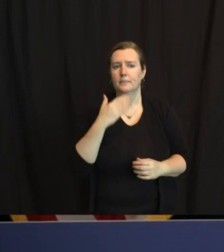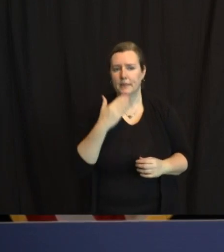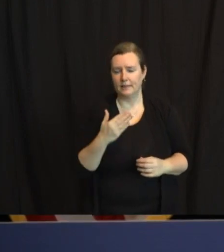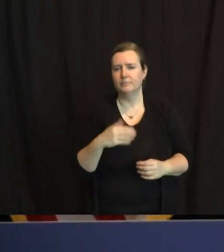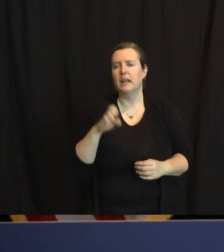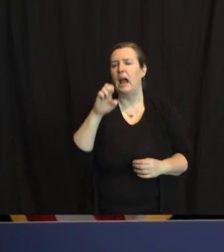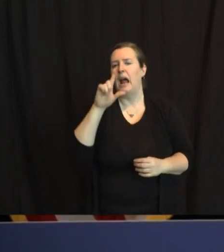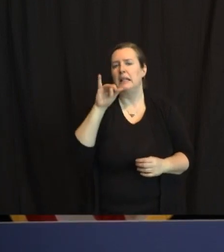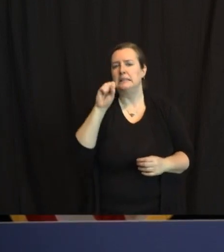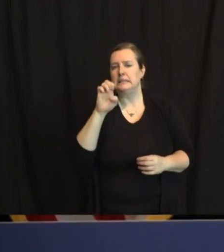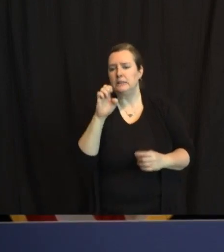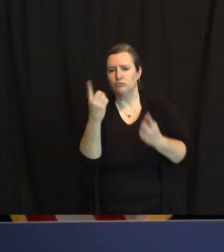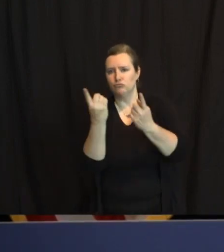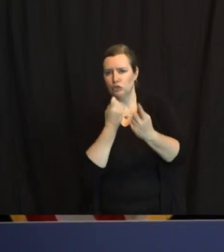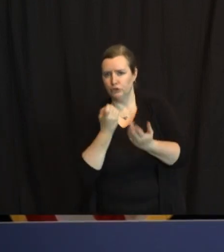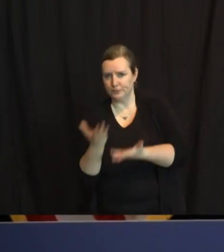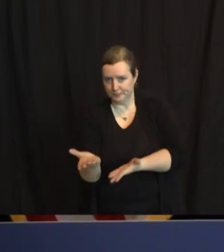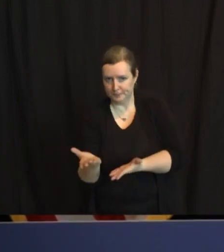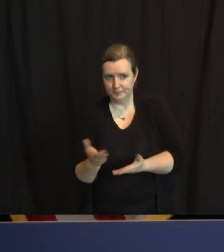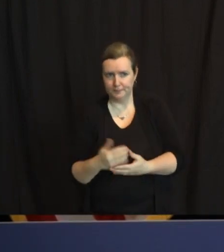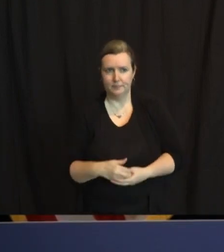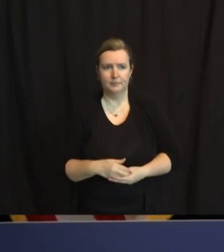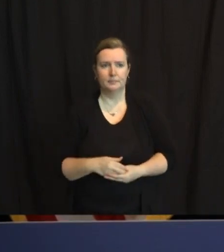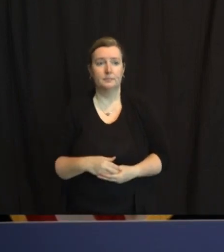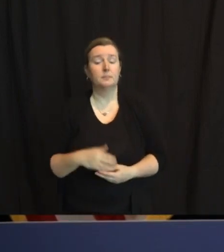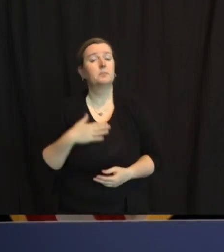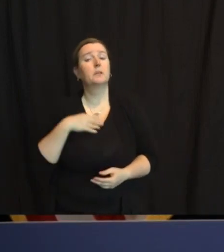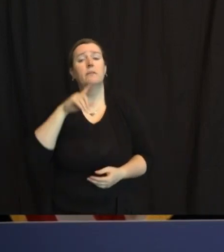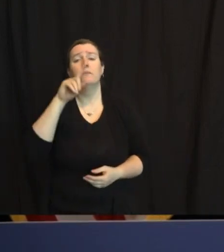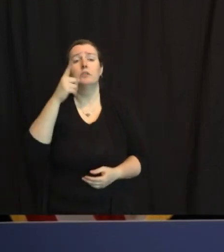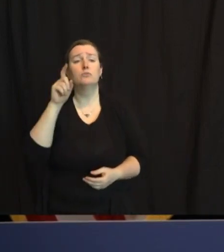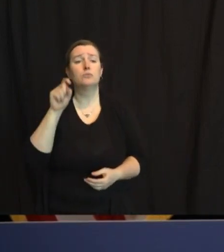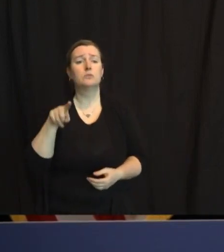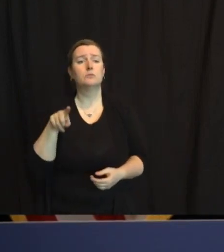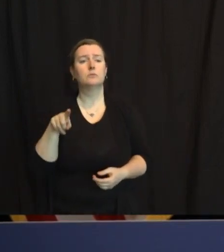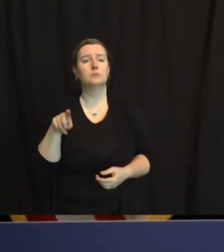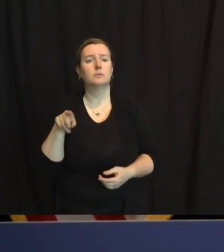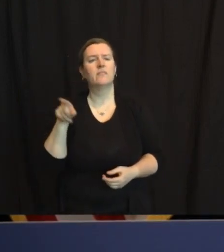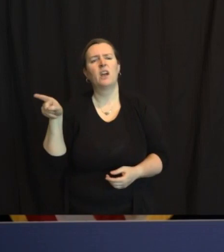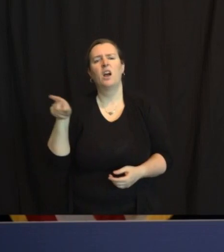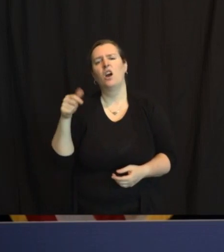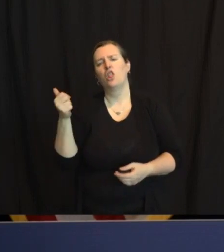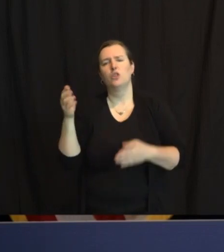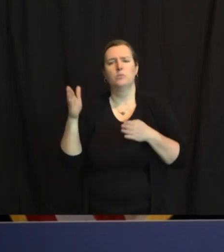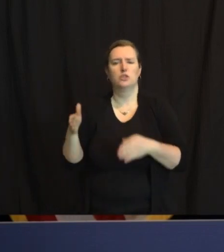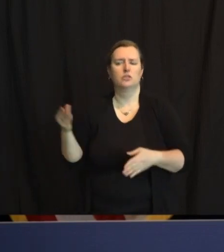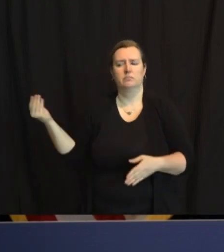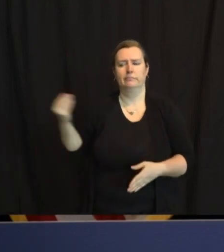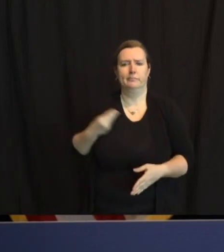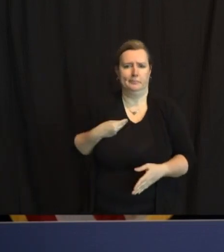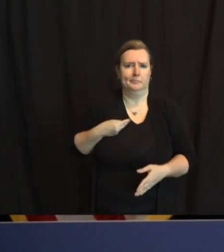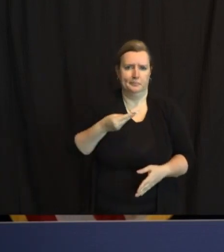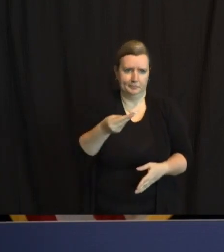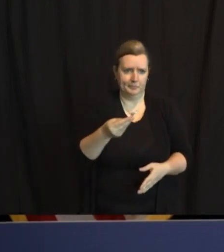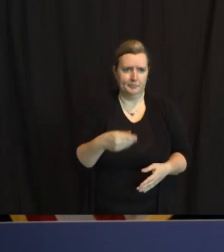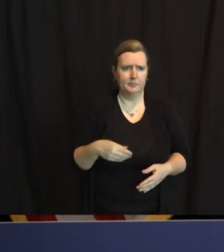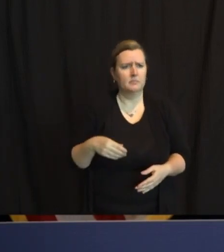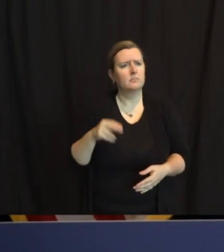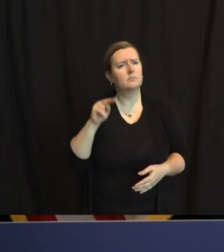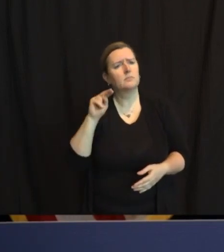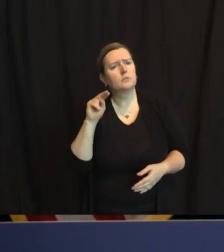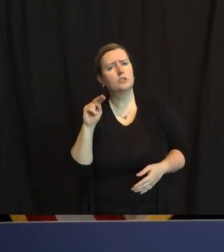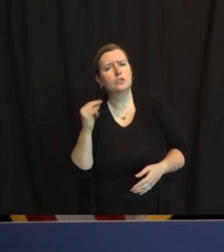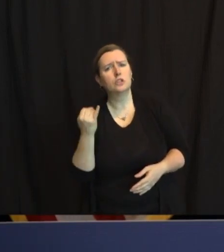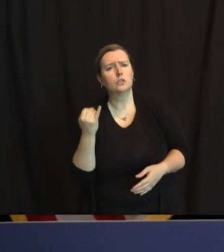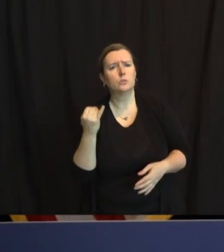The first question is from Nikita from NJ Globe. Do you know when the state will release specific